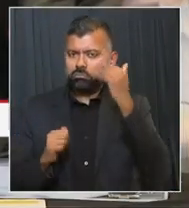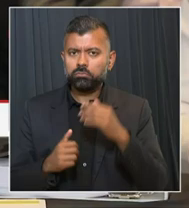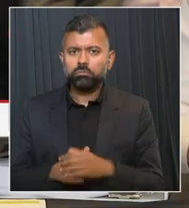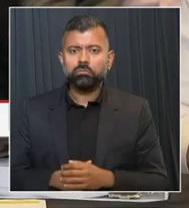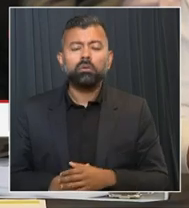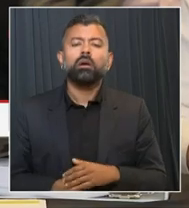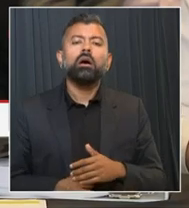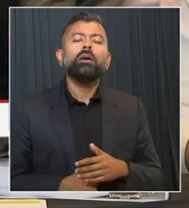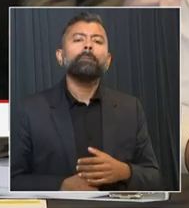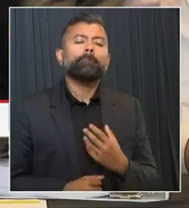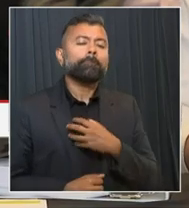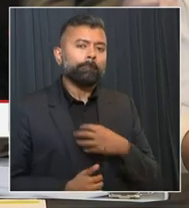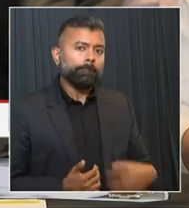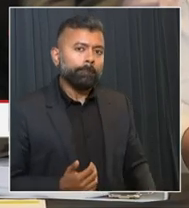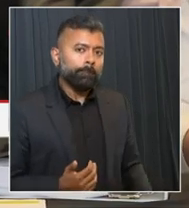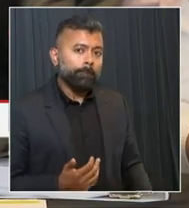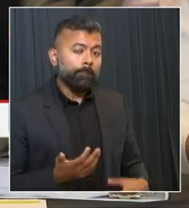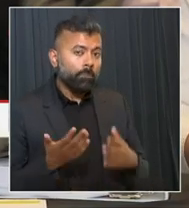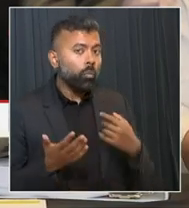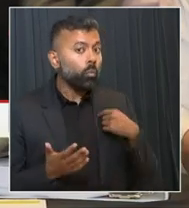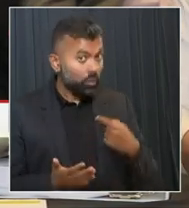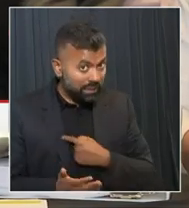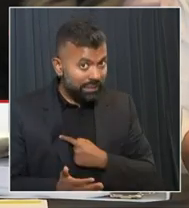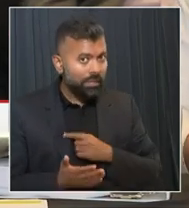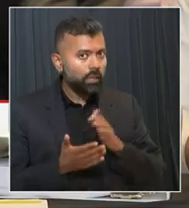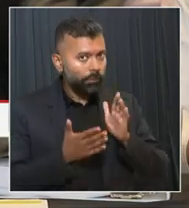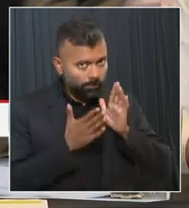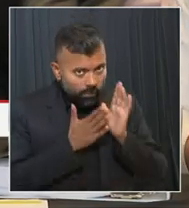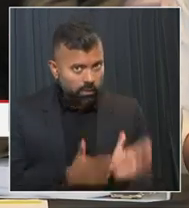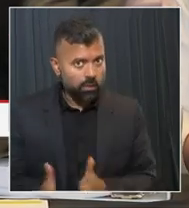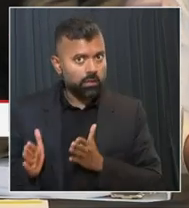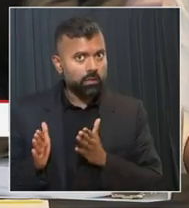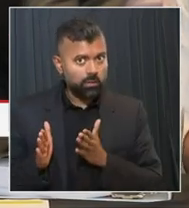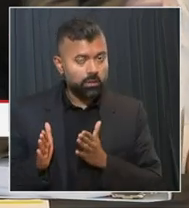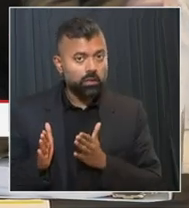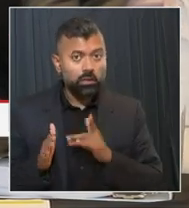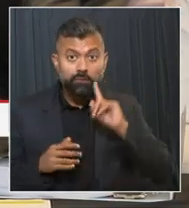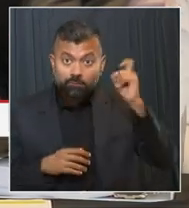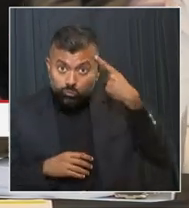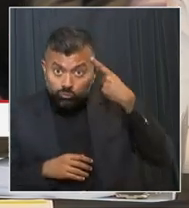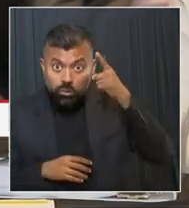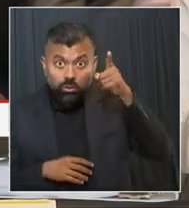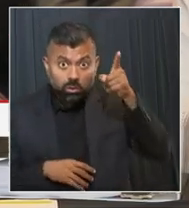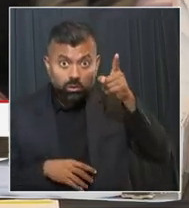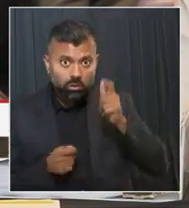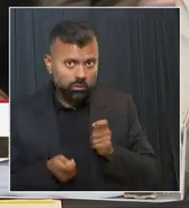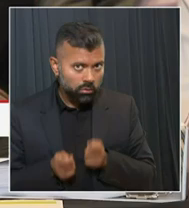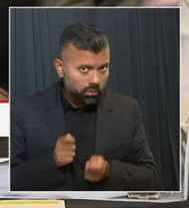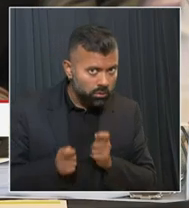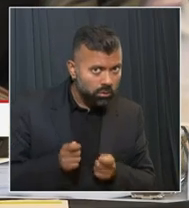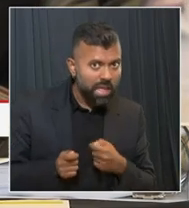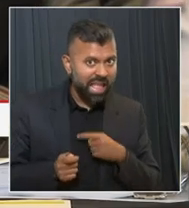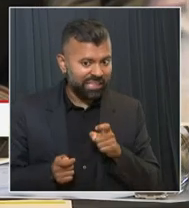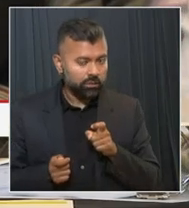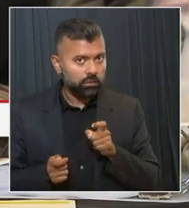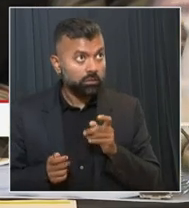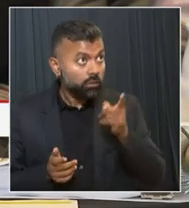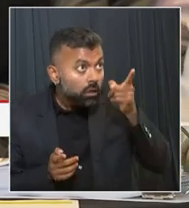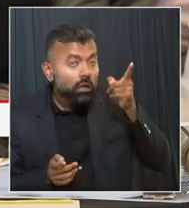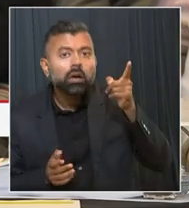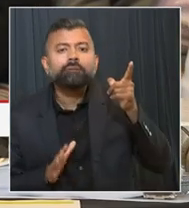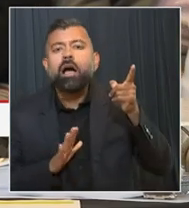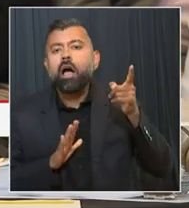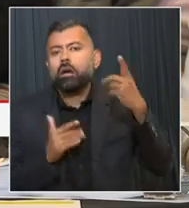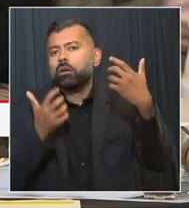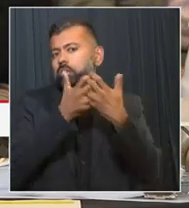for to have to react to federal changes. We don't know what they are, however. We don't know what they're going to